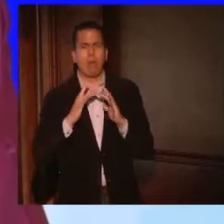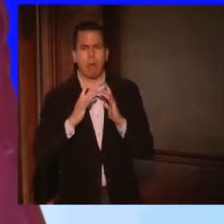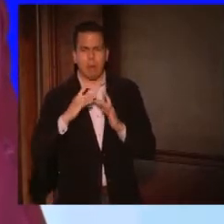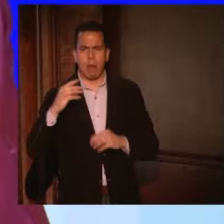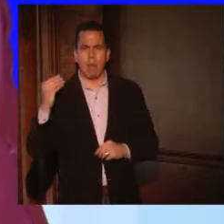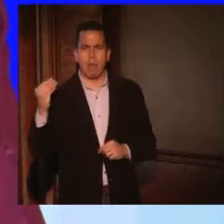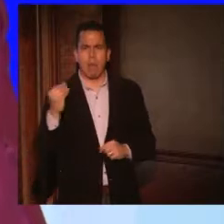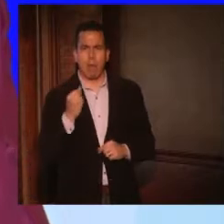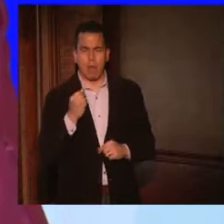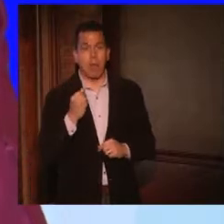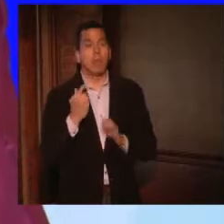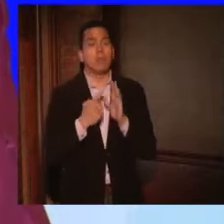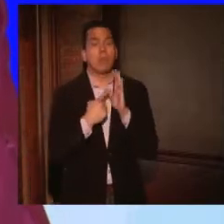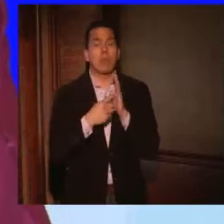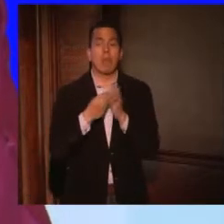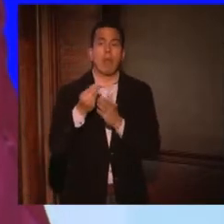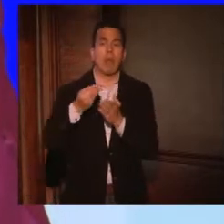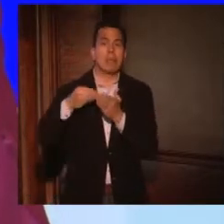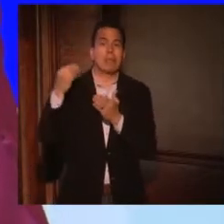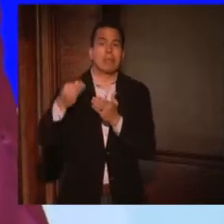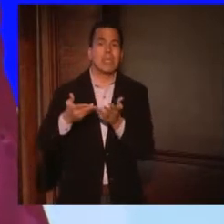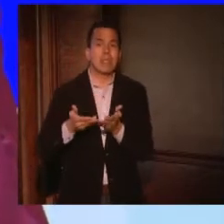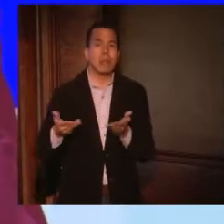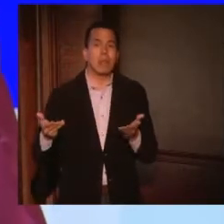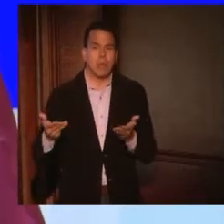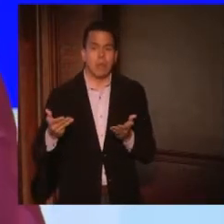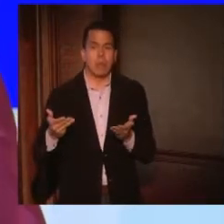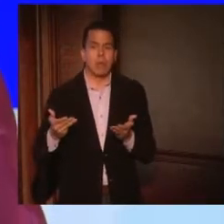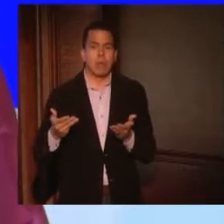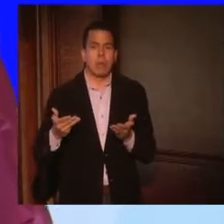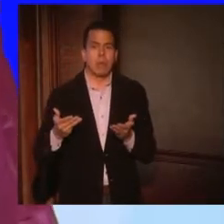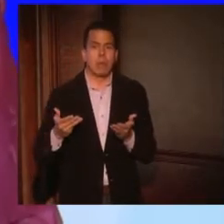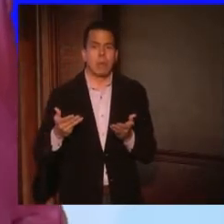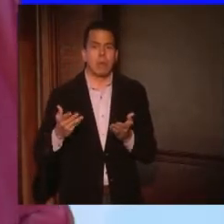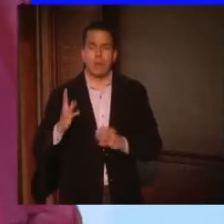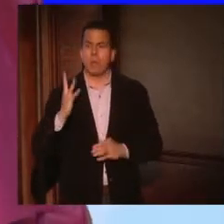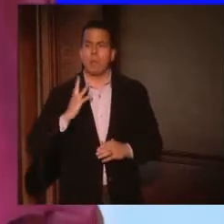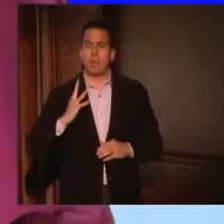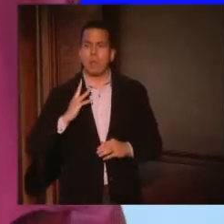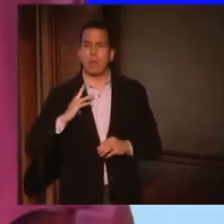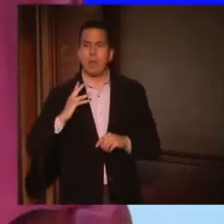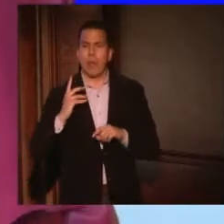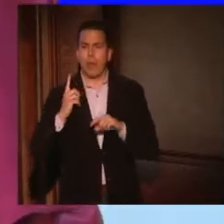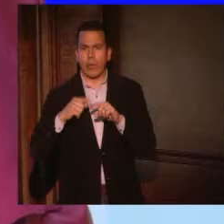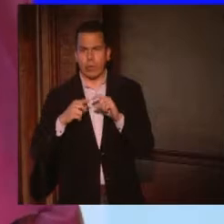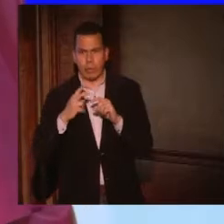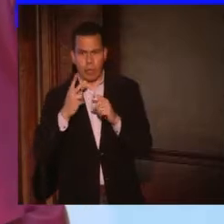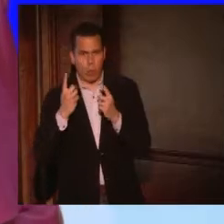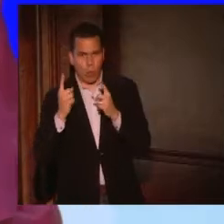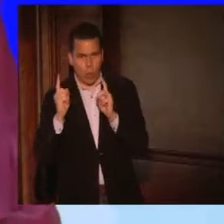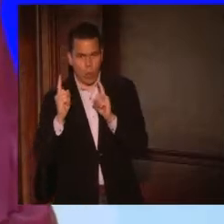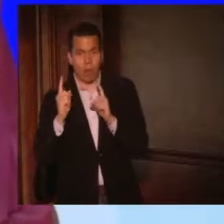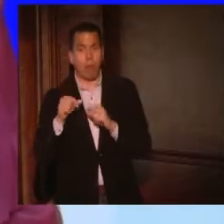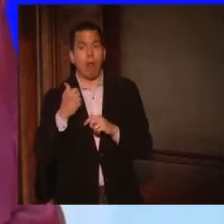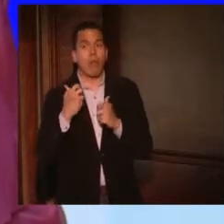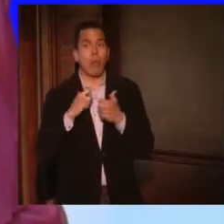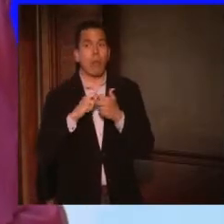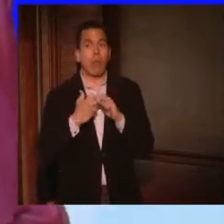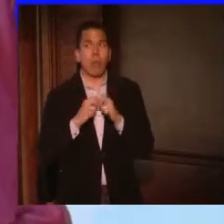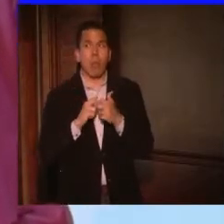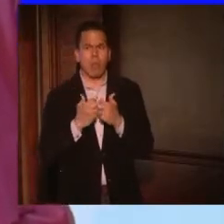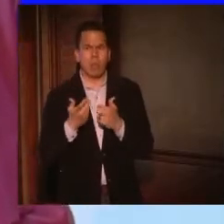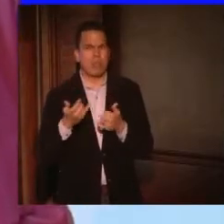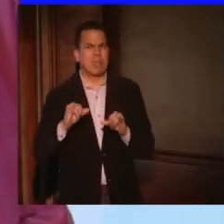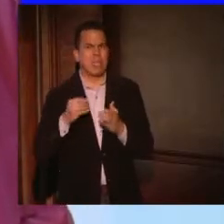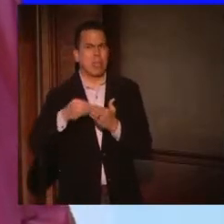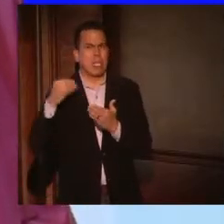things because it was at the time it wasn't working in Herat, and then also another problem is that it was still expensive